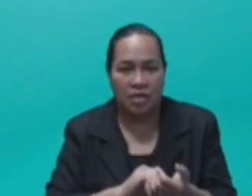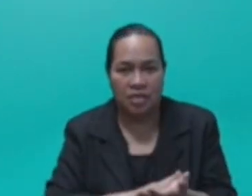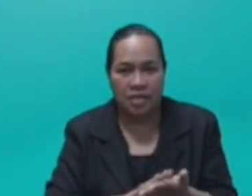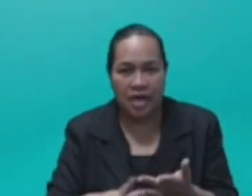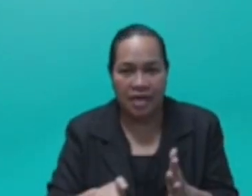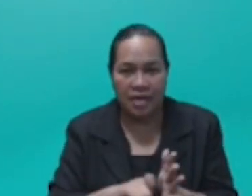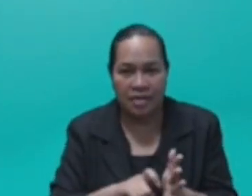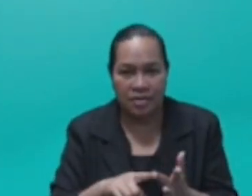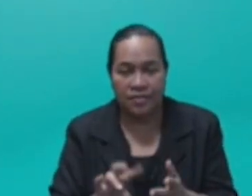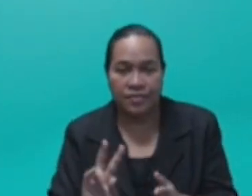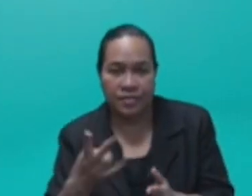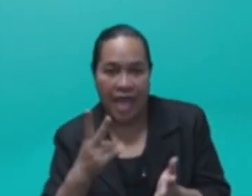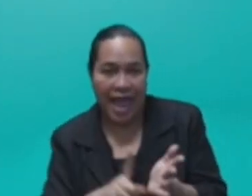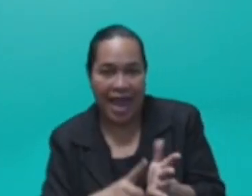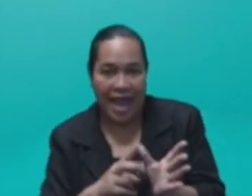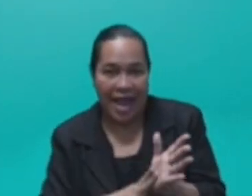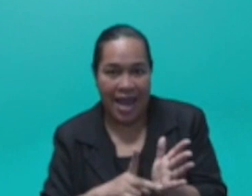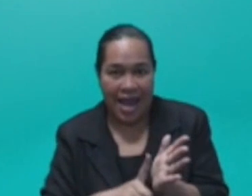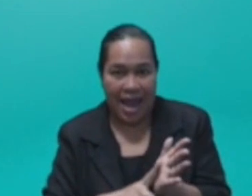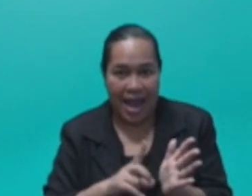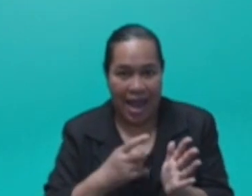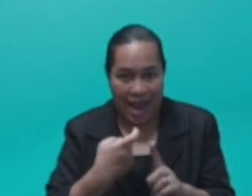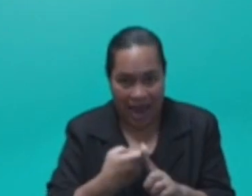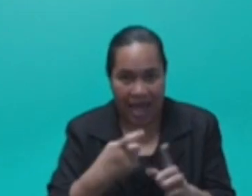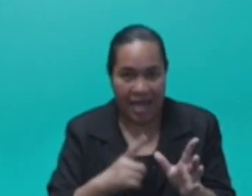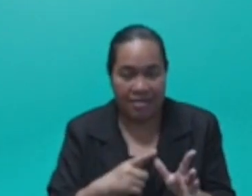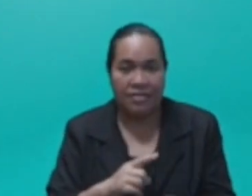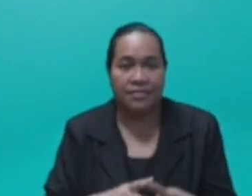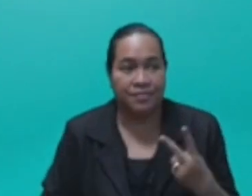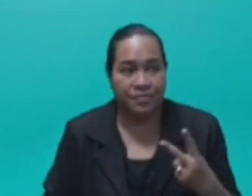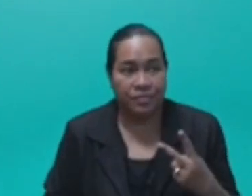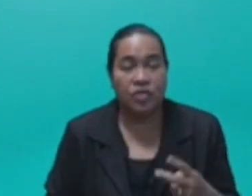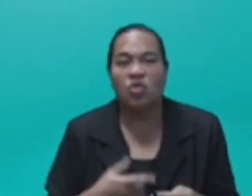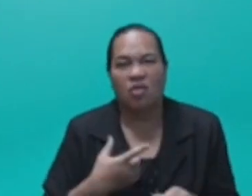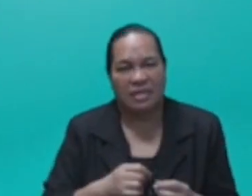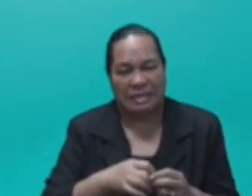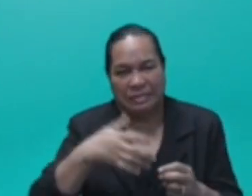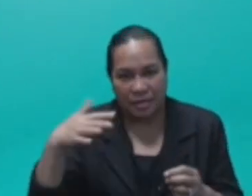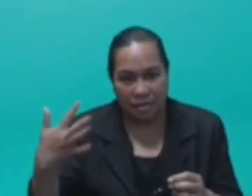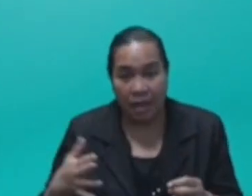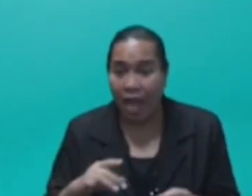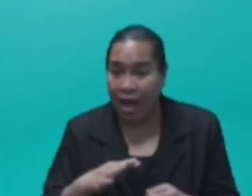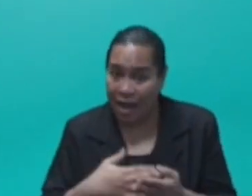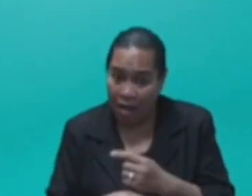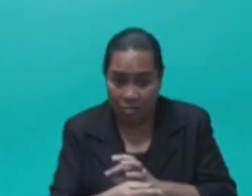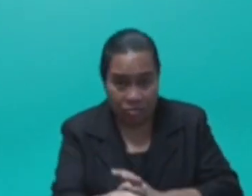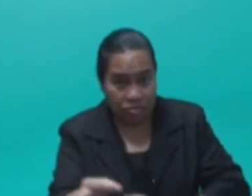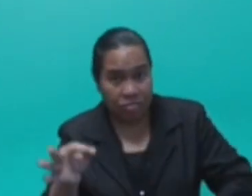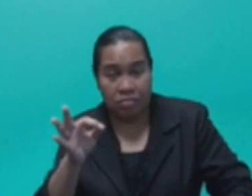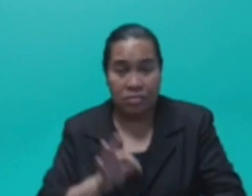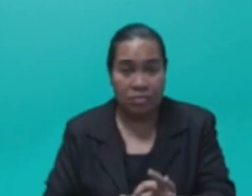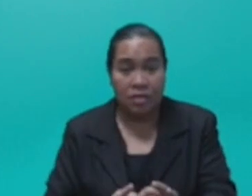to high travel costs. Fortunately, when the coalition government came into power, we prioritized